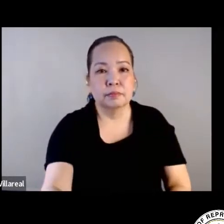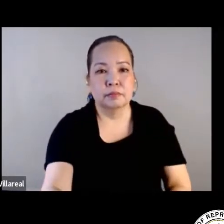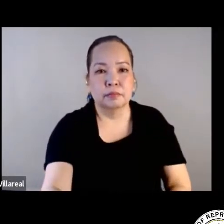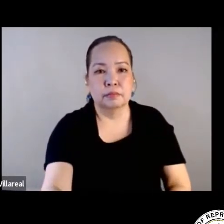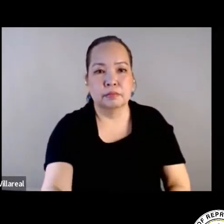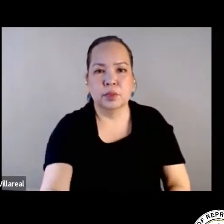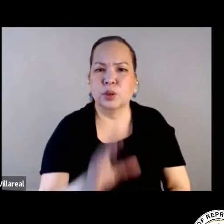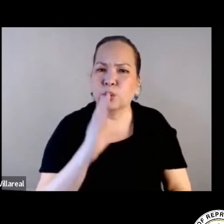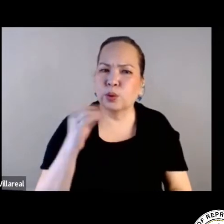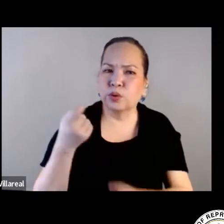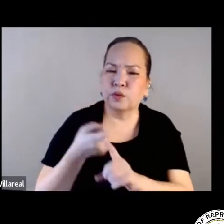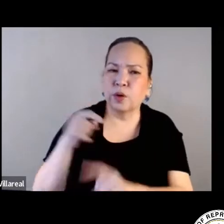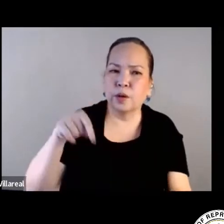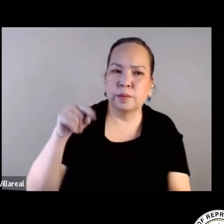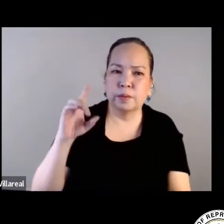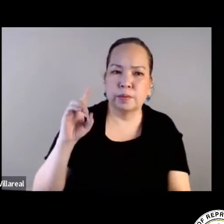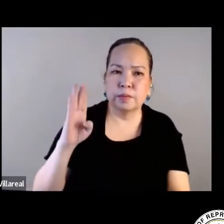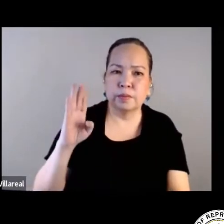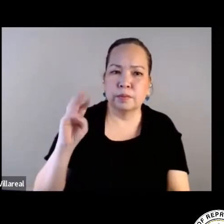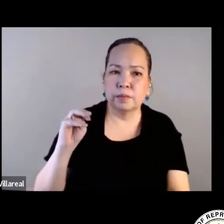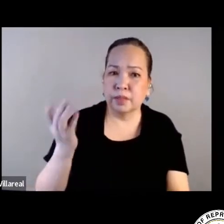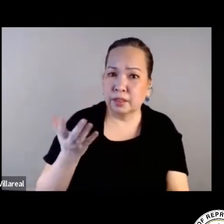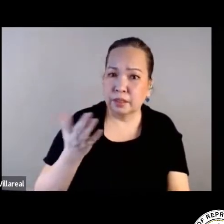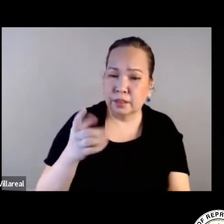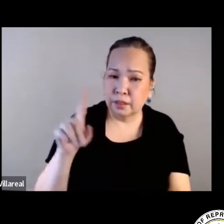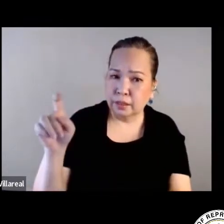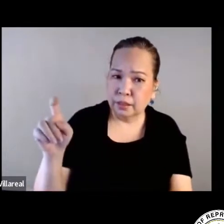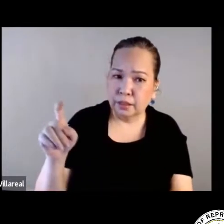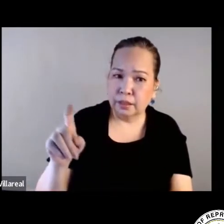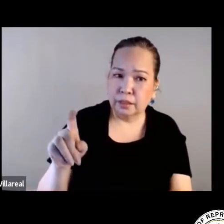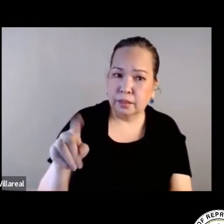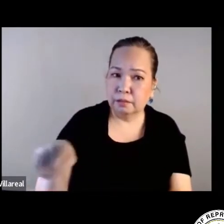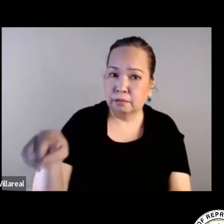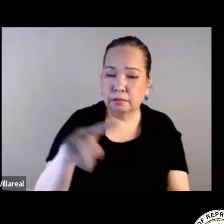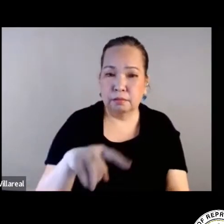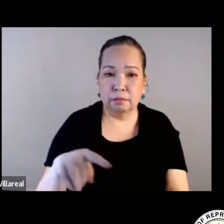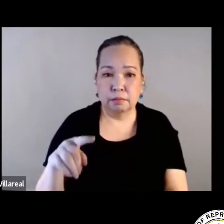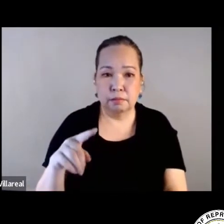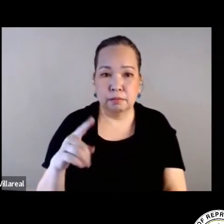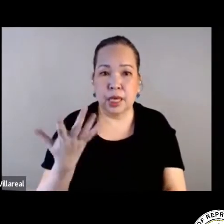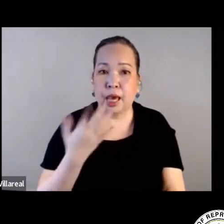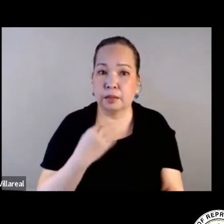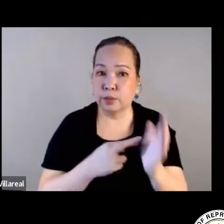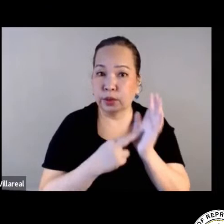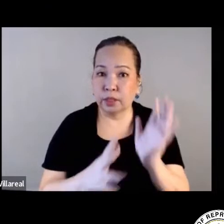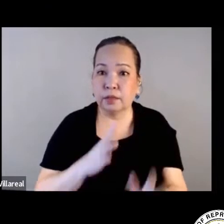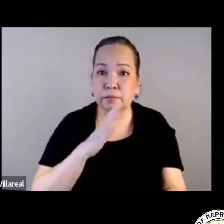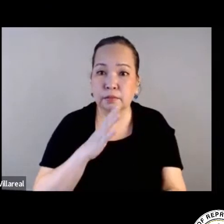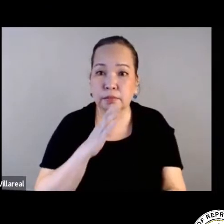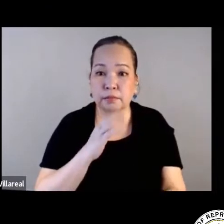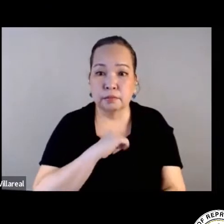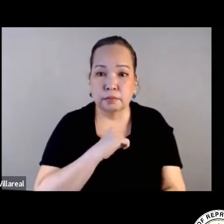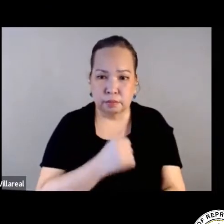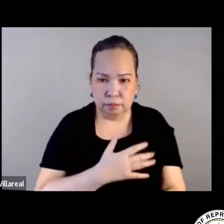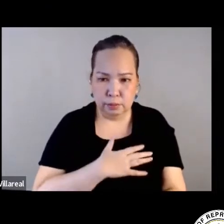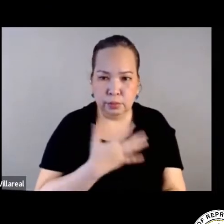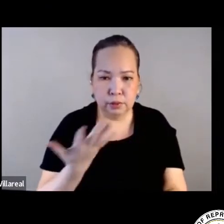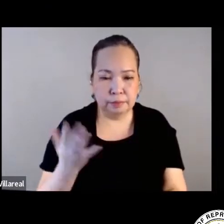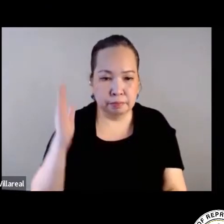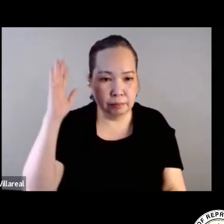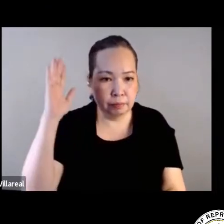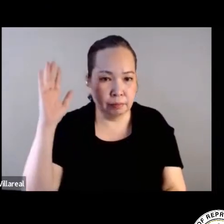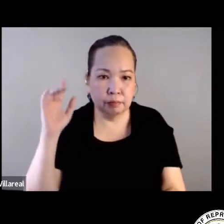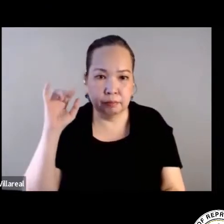Sino yung from the DBM who is present, or if anyone from the DBM is authorized to speak on behalf of the DBM, please identify